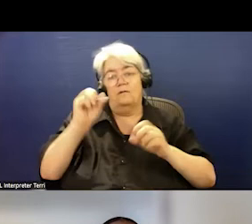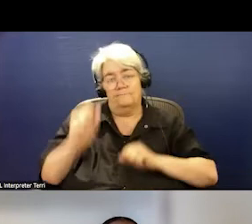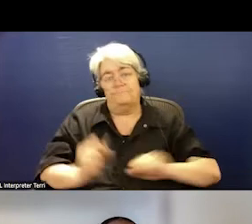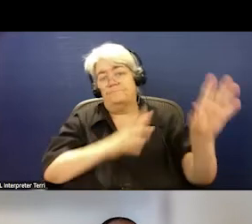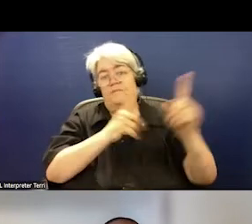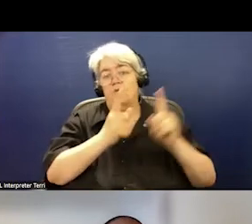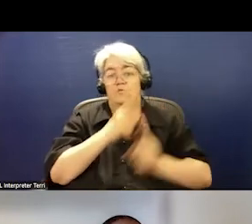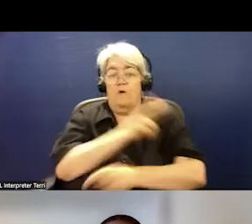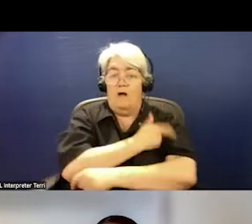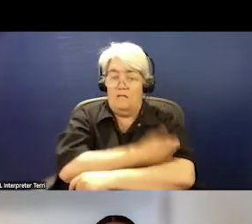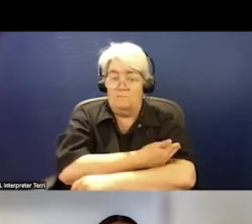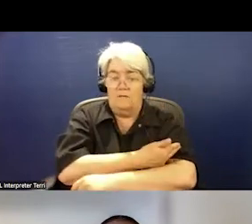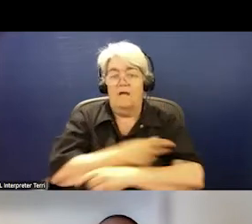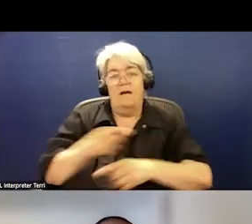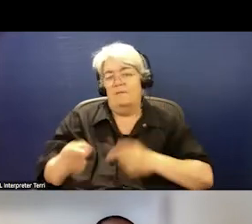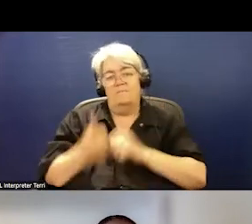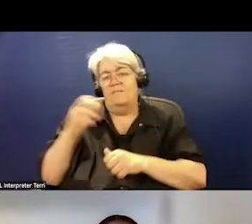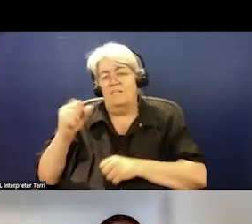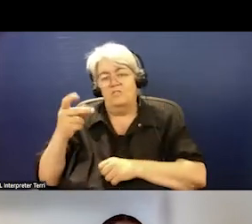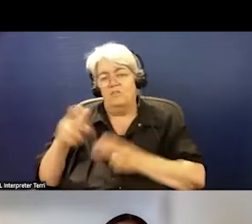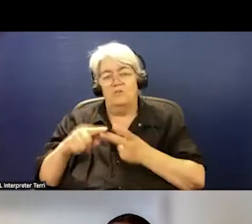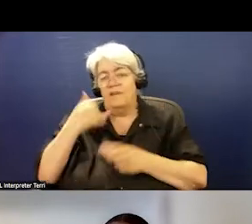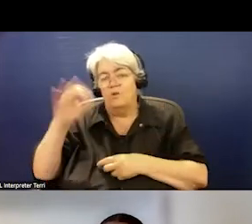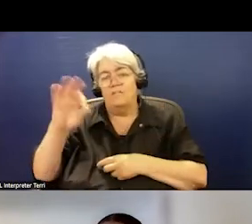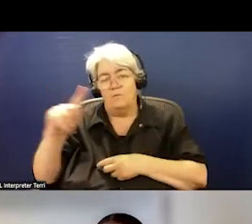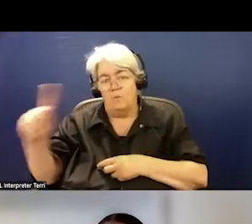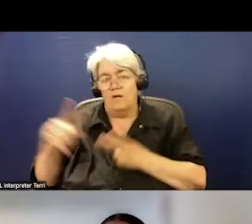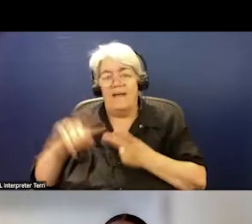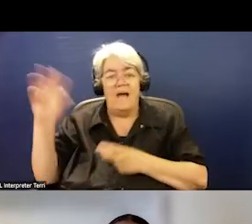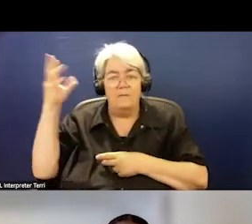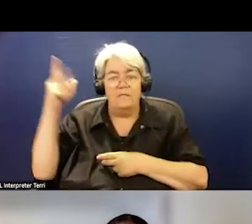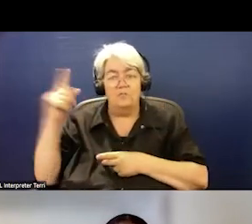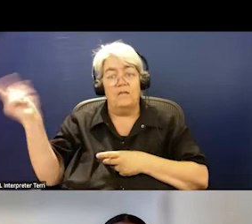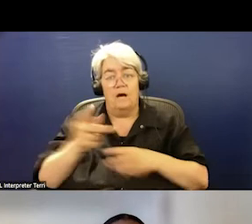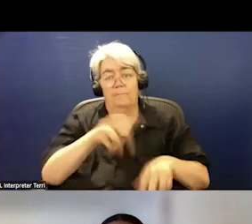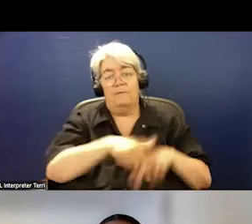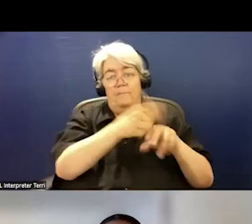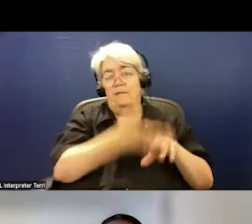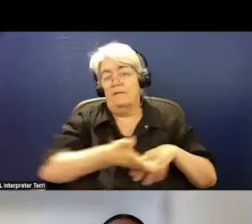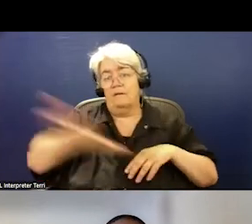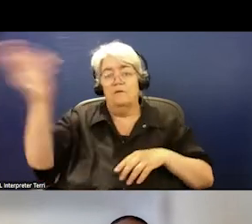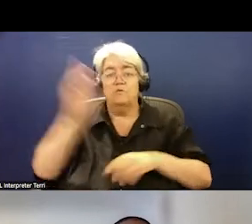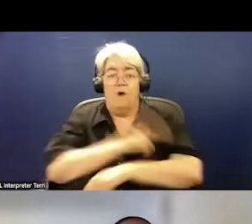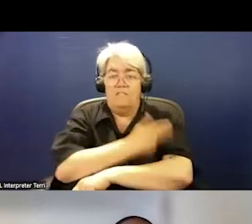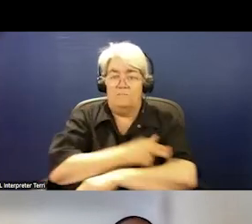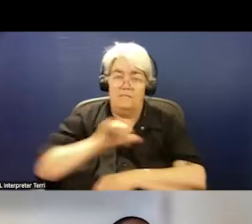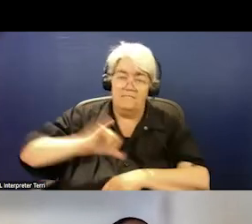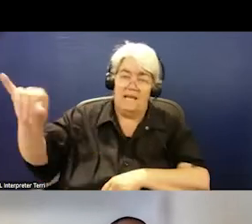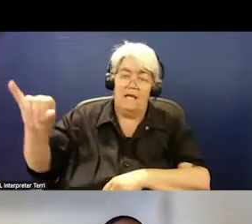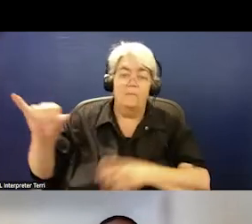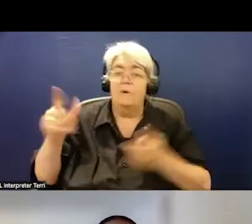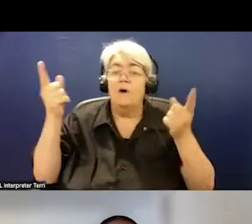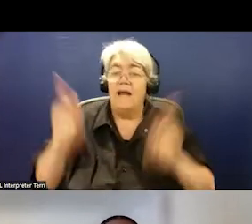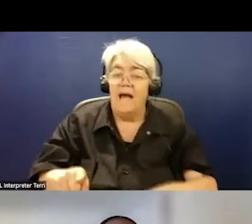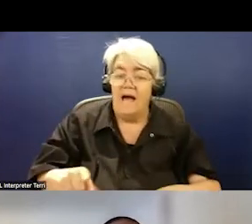shelter staff do, just call 911, call the ambulance, and they'll be transported to the hospital. What ends up happening is in